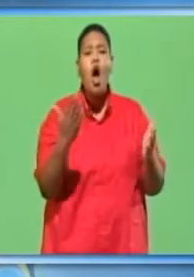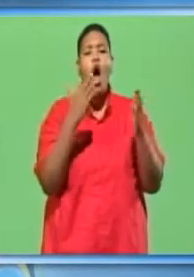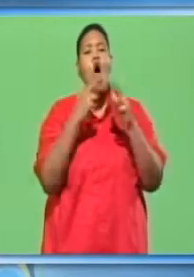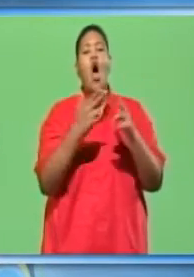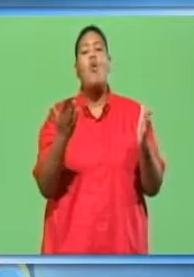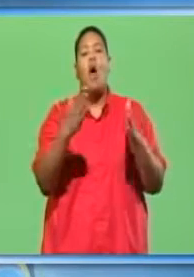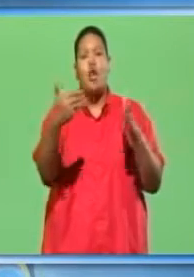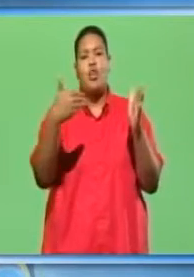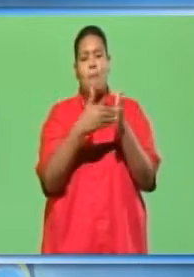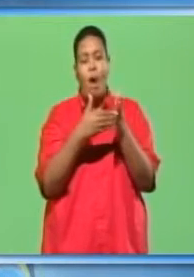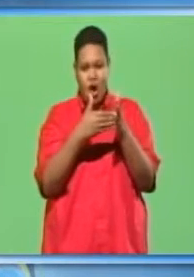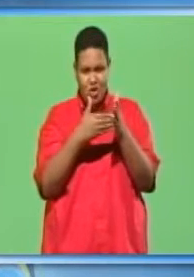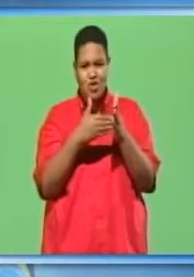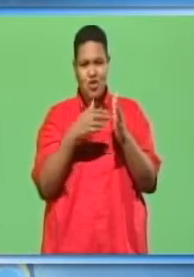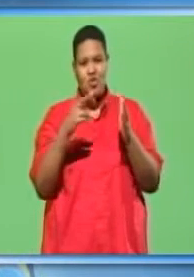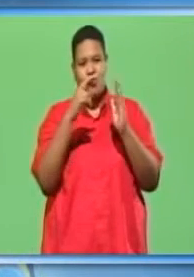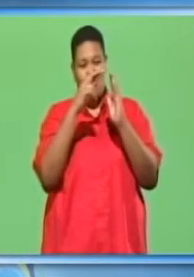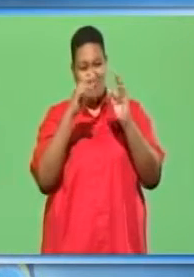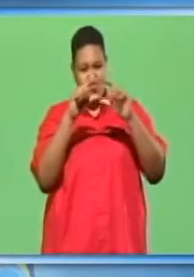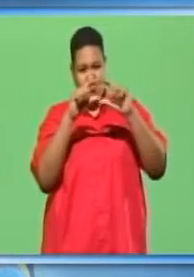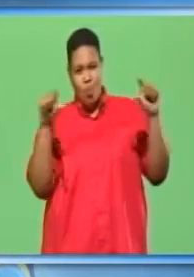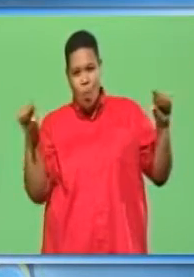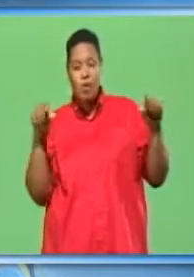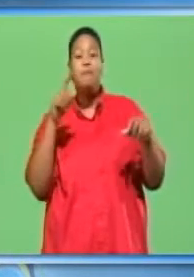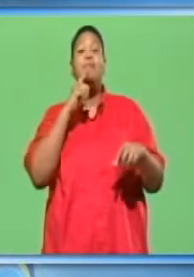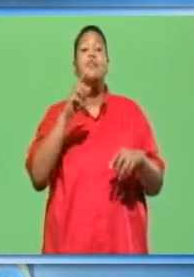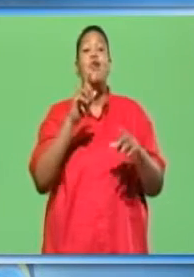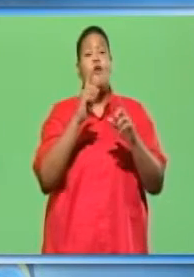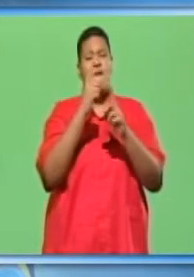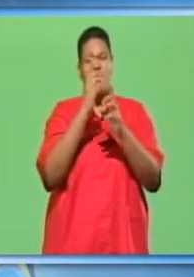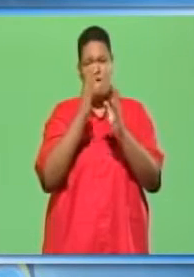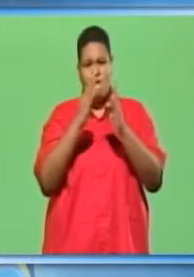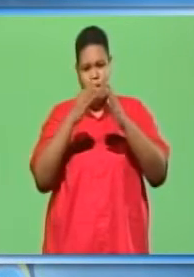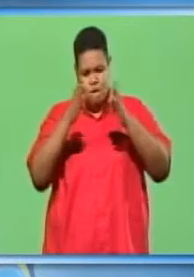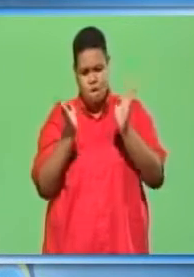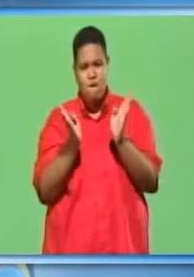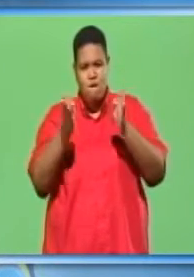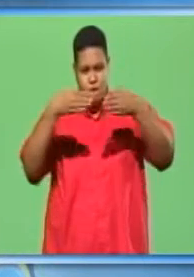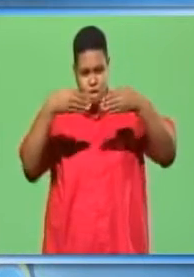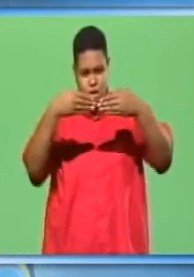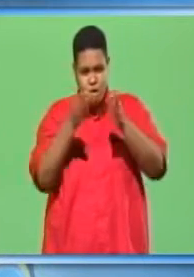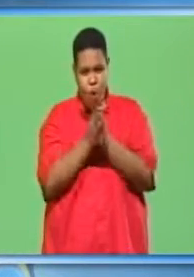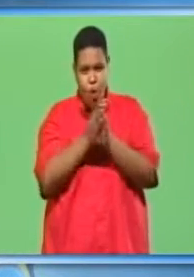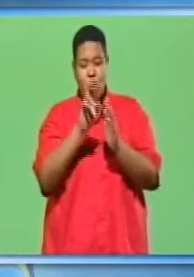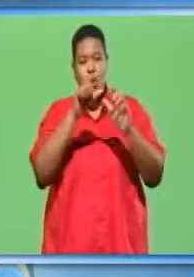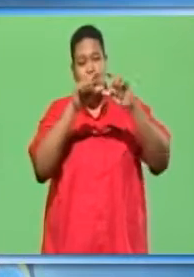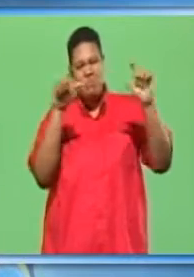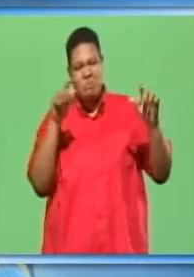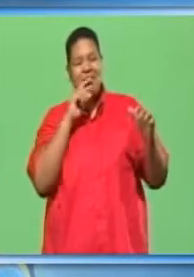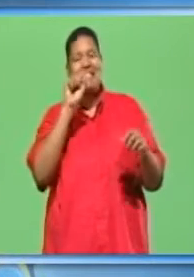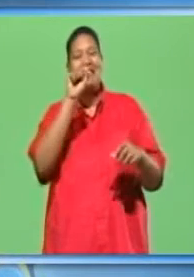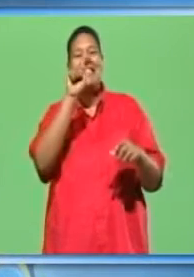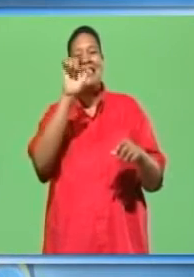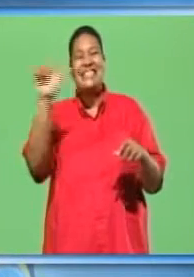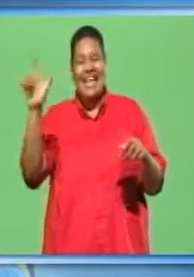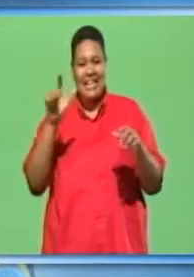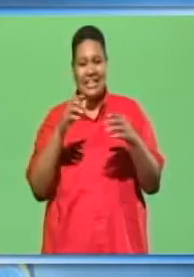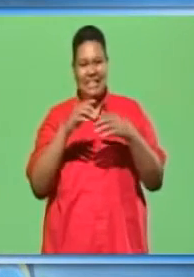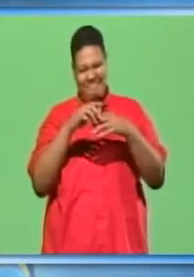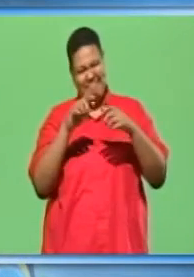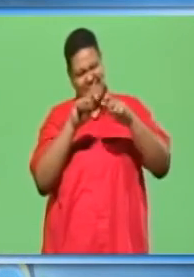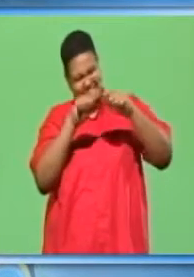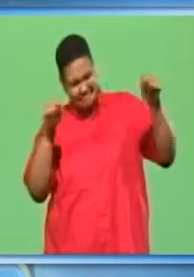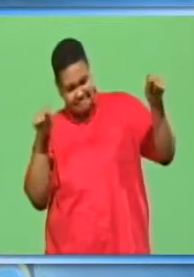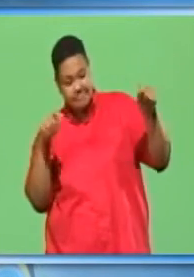rule, the folding rule, the steel rule, and the steel tape. In the construction of furniture in general, rules and